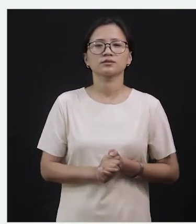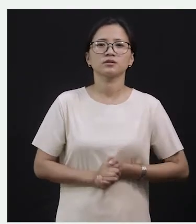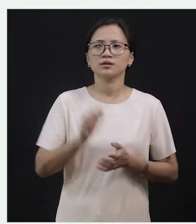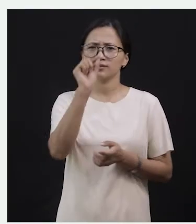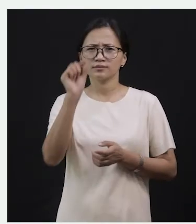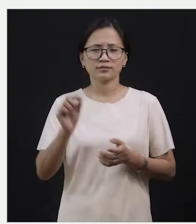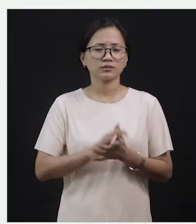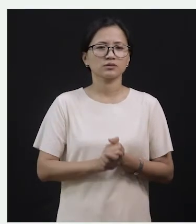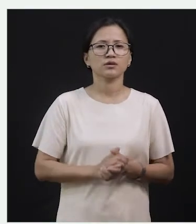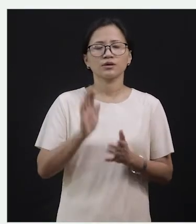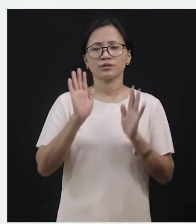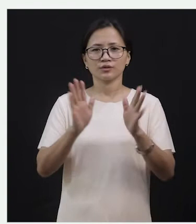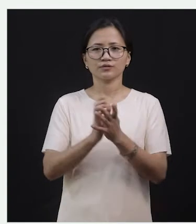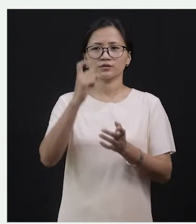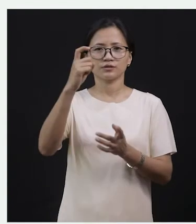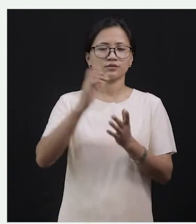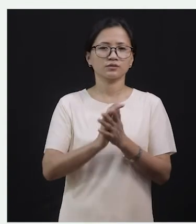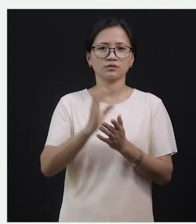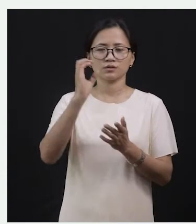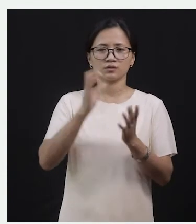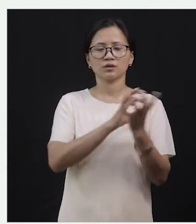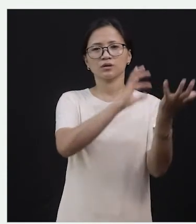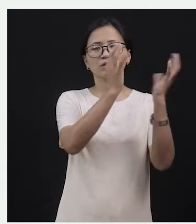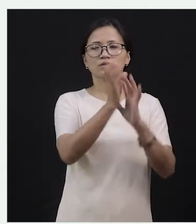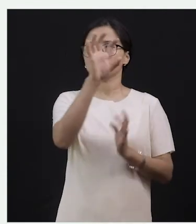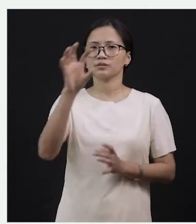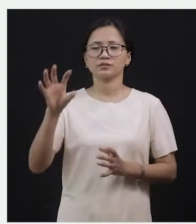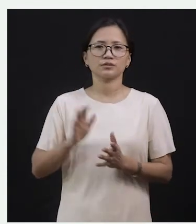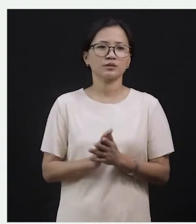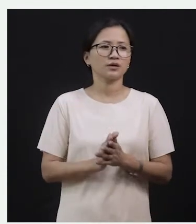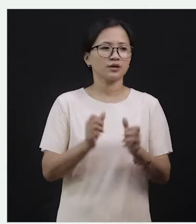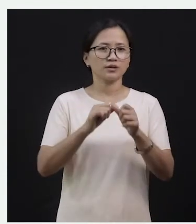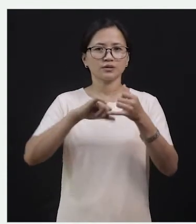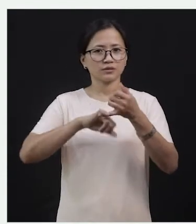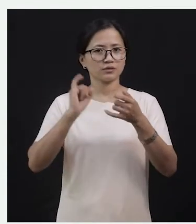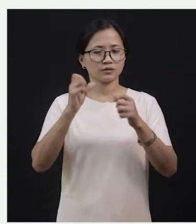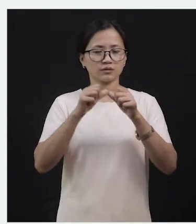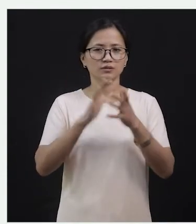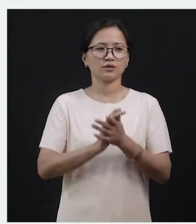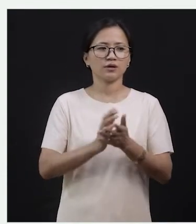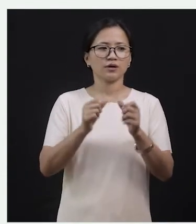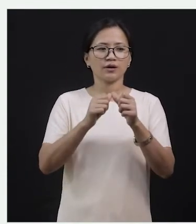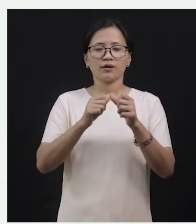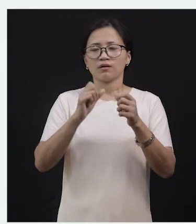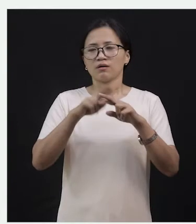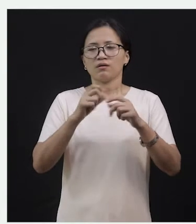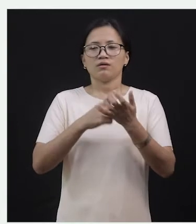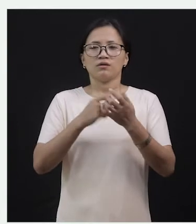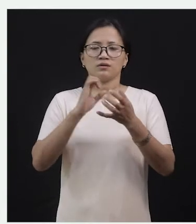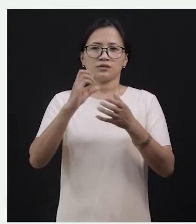we have 7 continents, starting with Asia, Africa, North America,